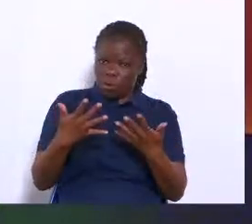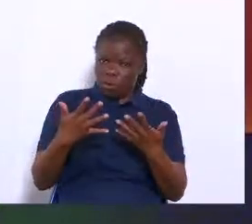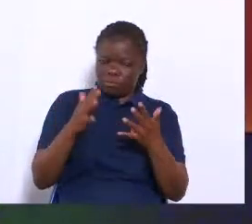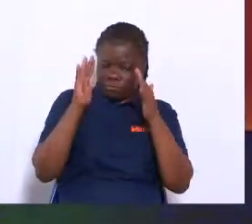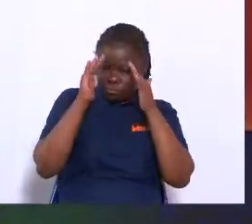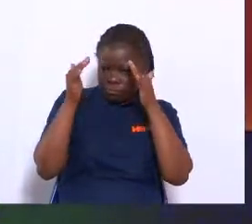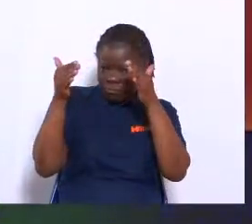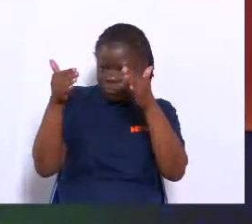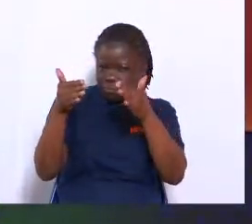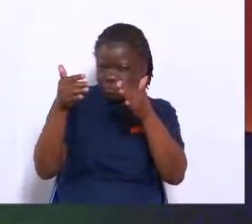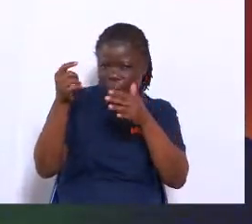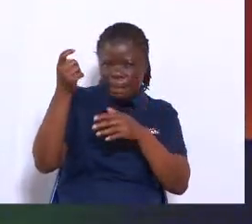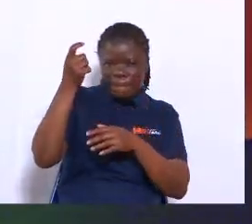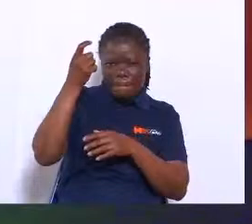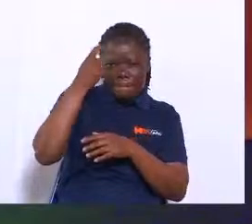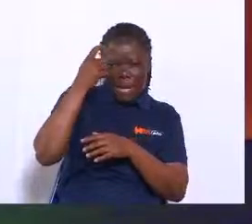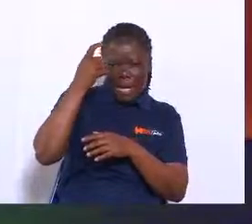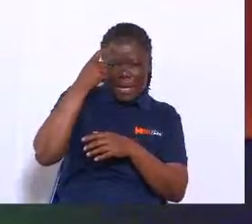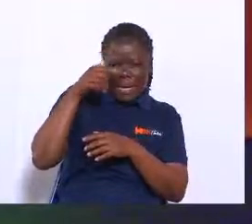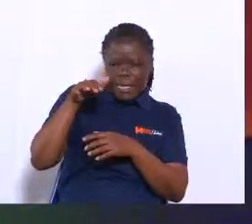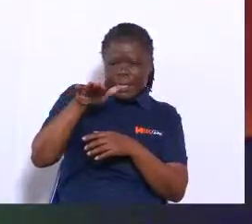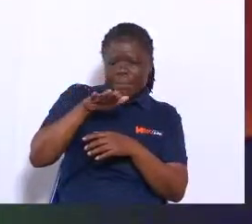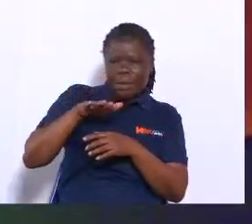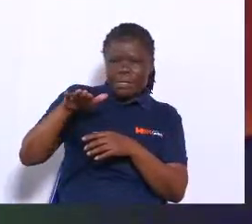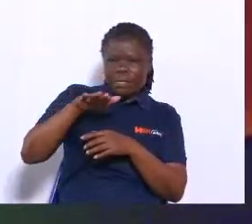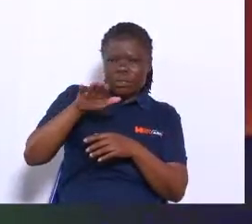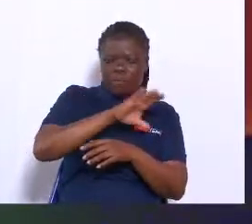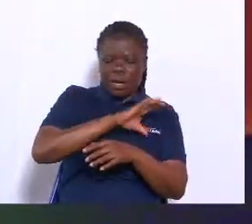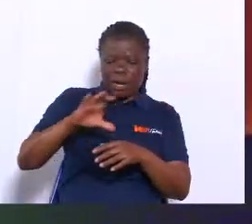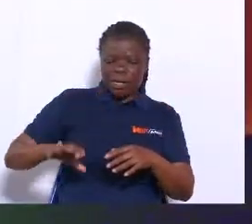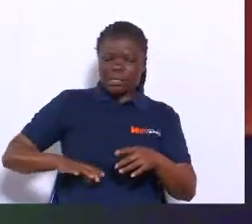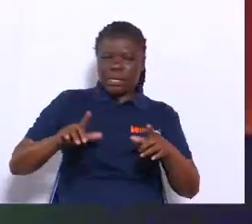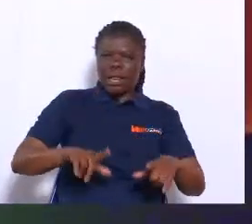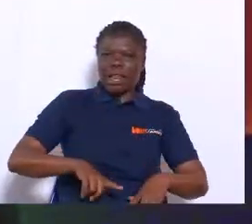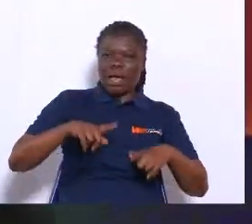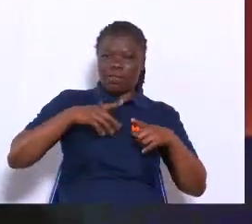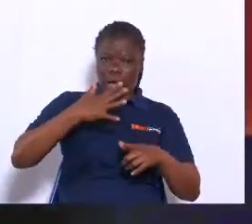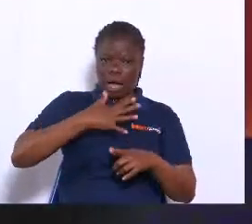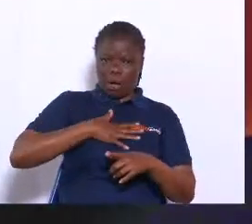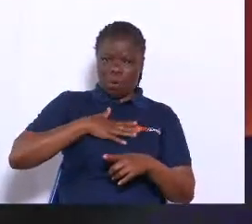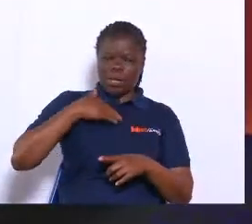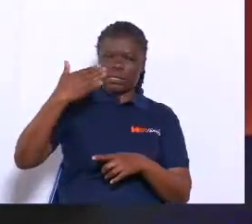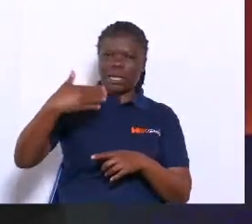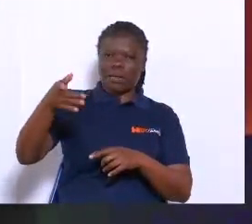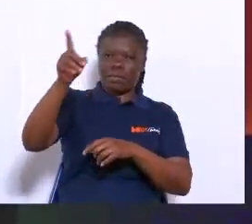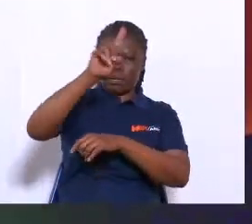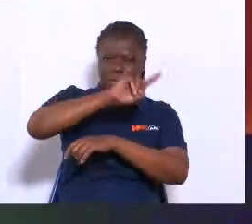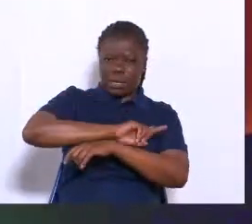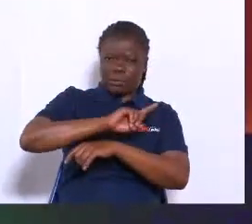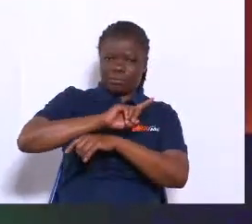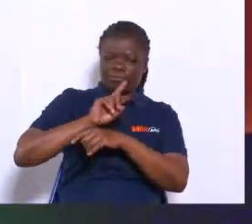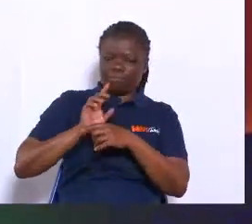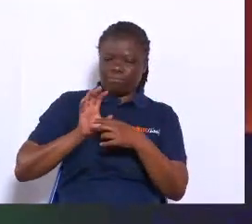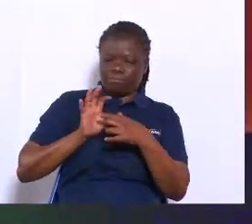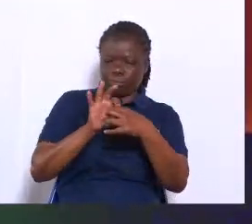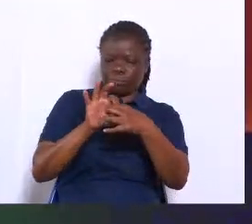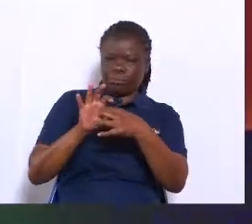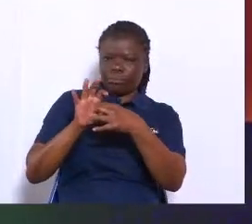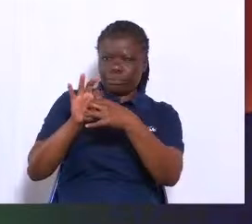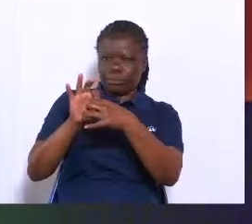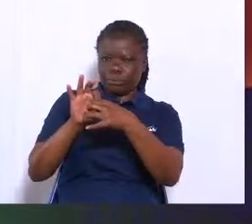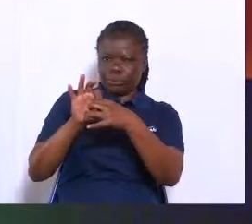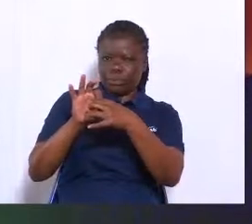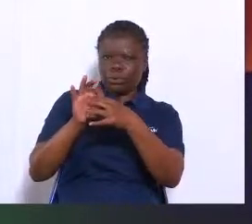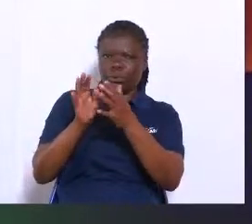a sense of the presence of Christ in our life every day, not trapped by the devil's